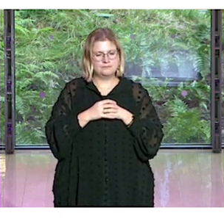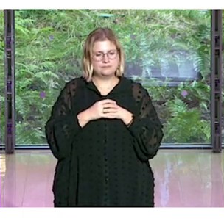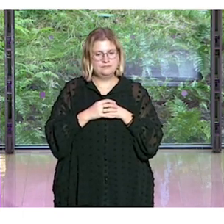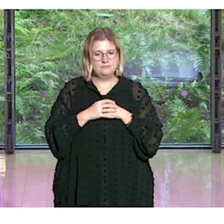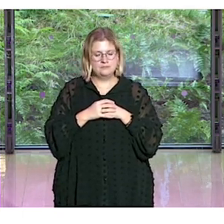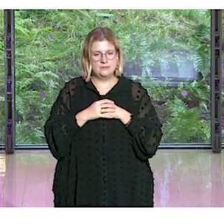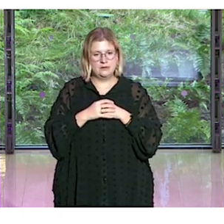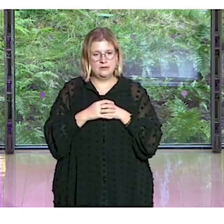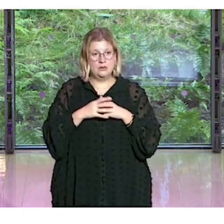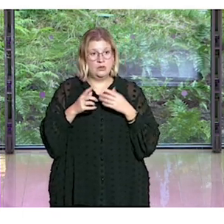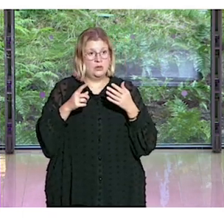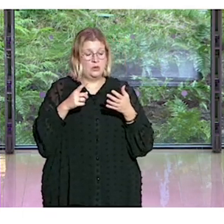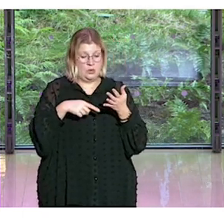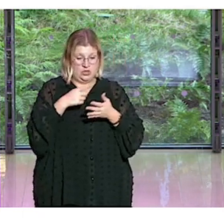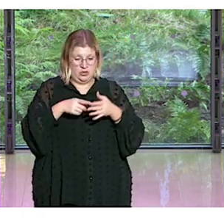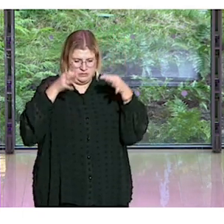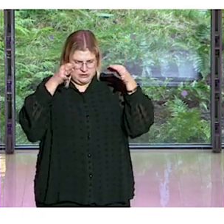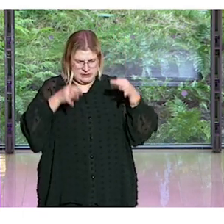Once you've defined success,